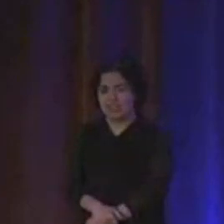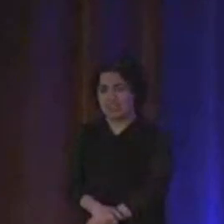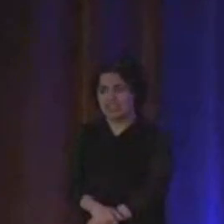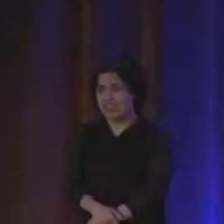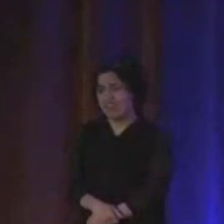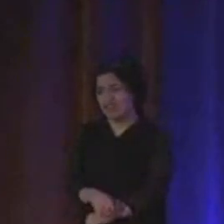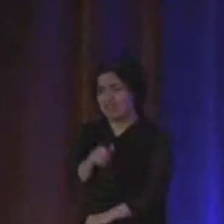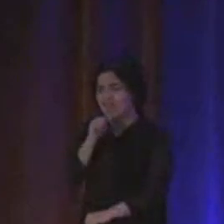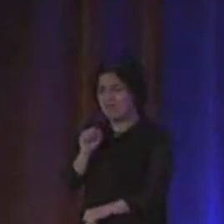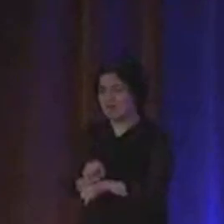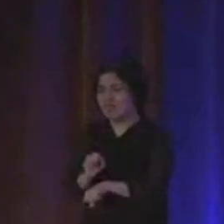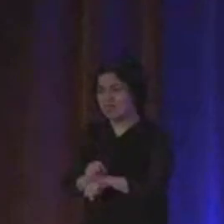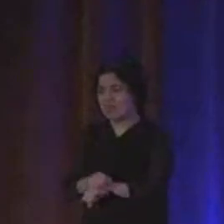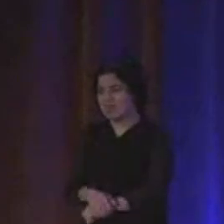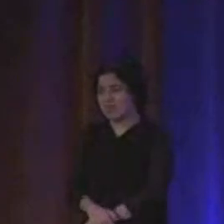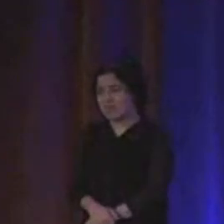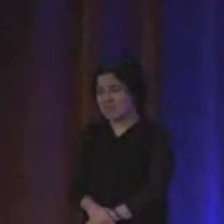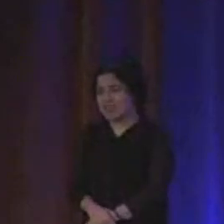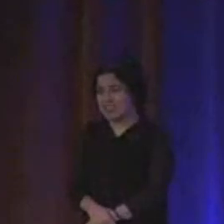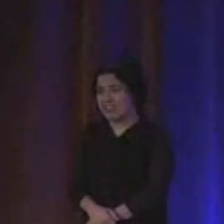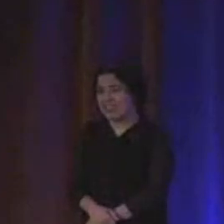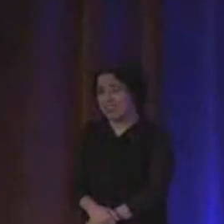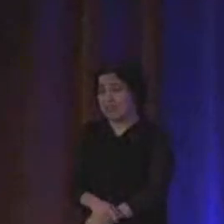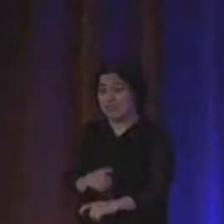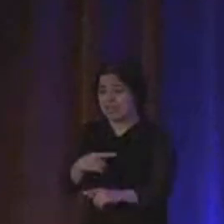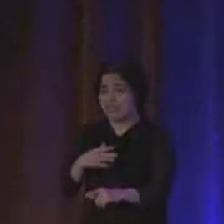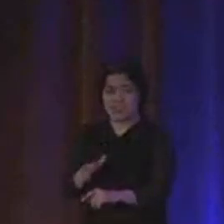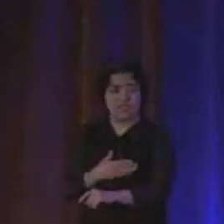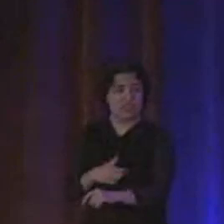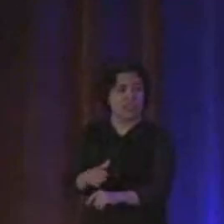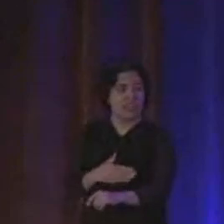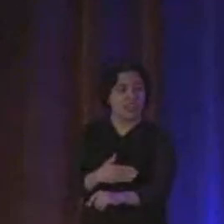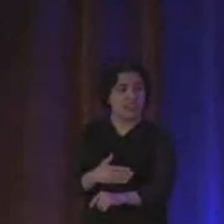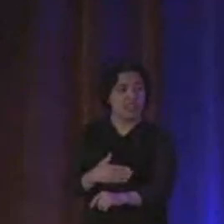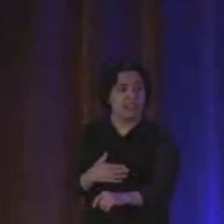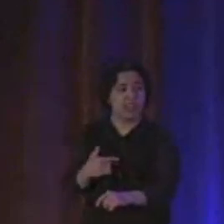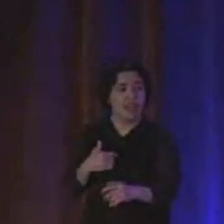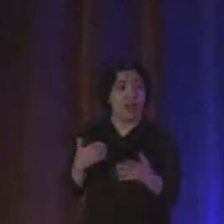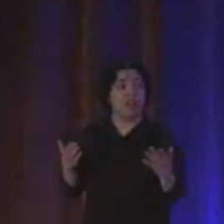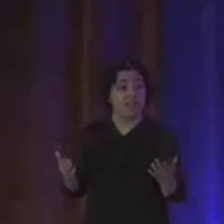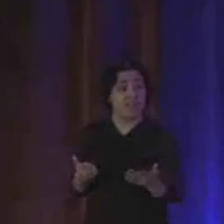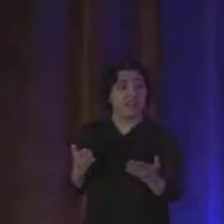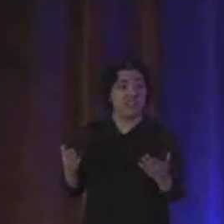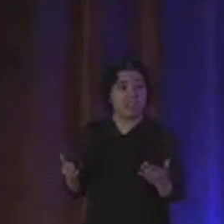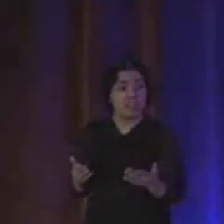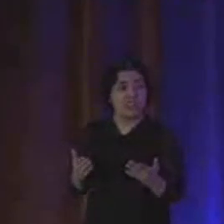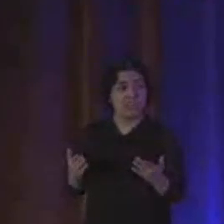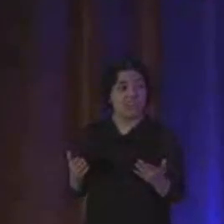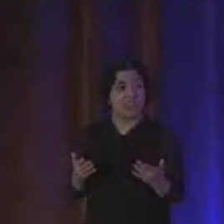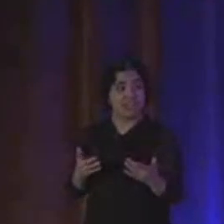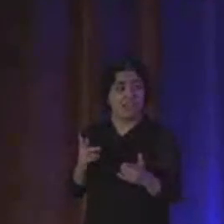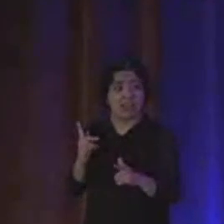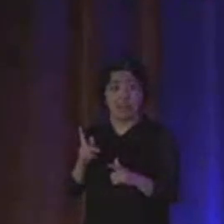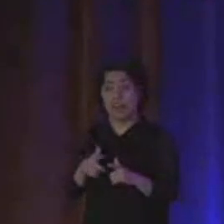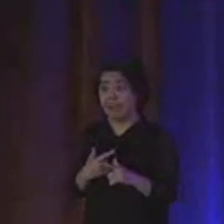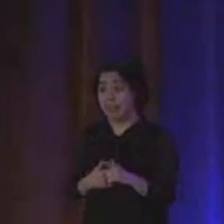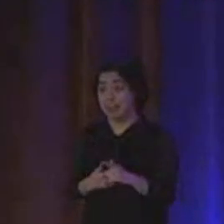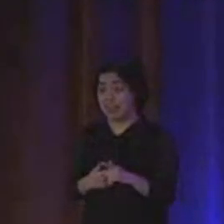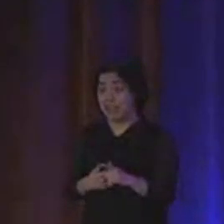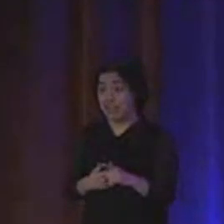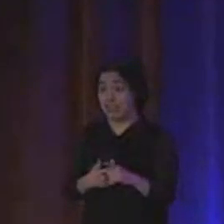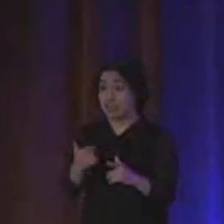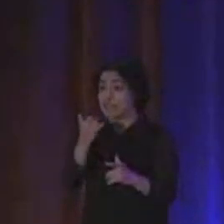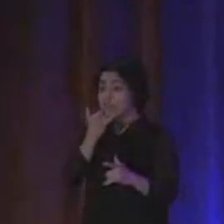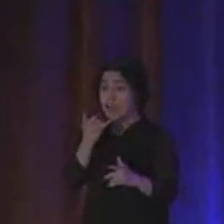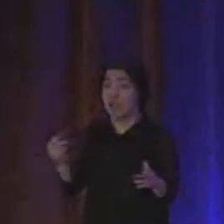not. But there's a song that was going along right here, and then it could go wrong